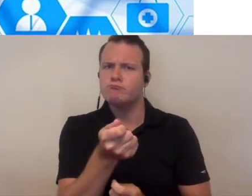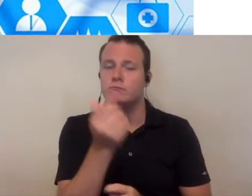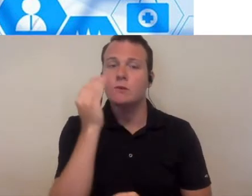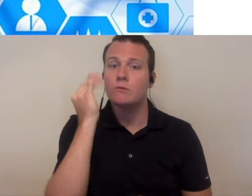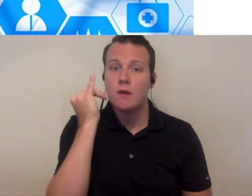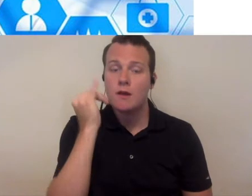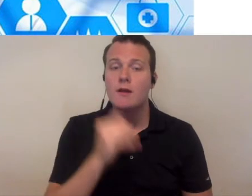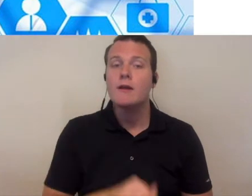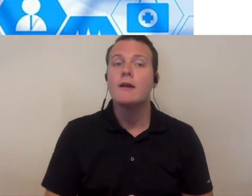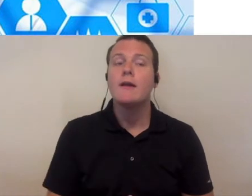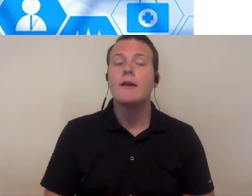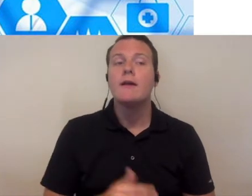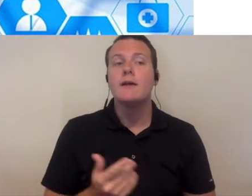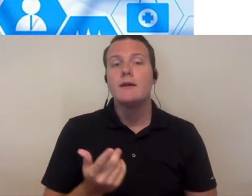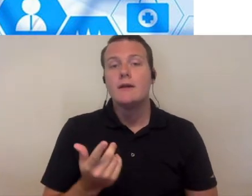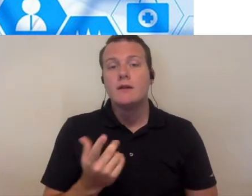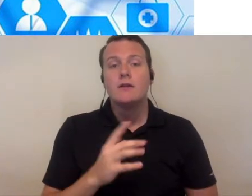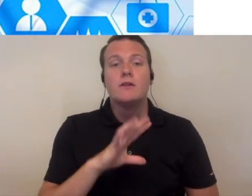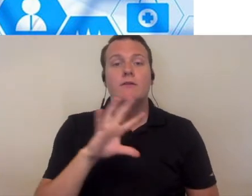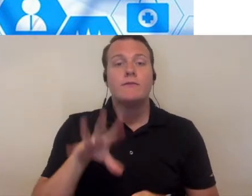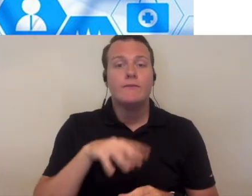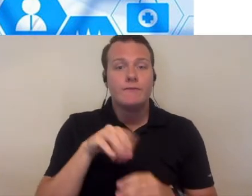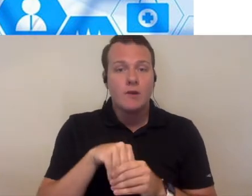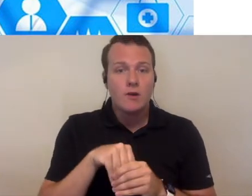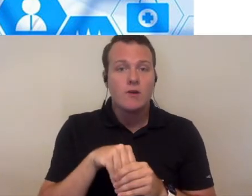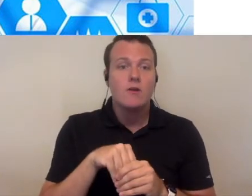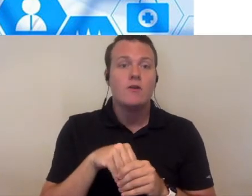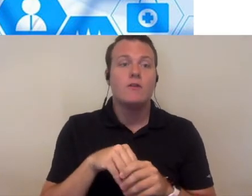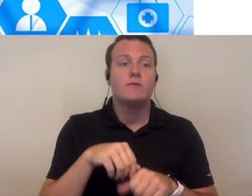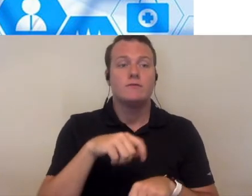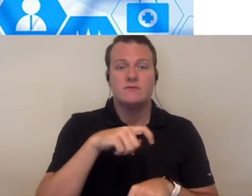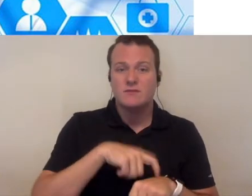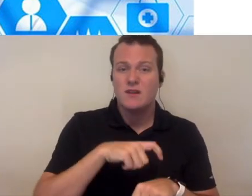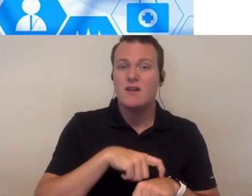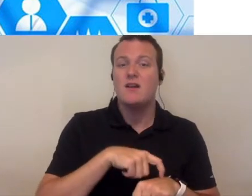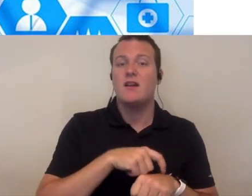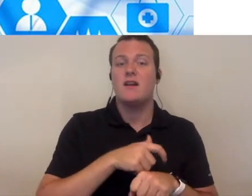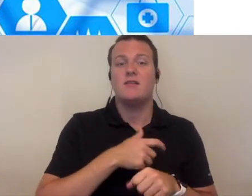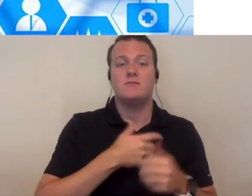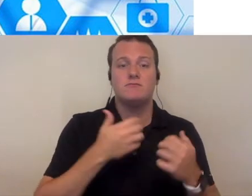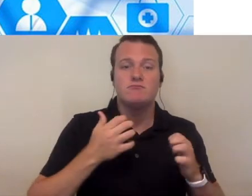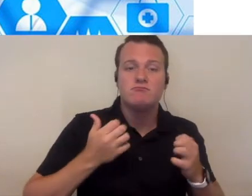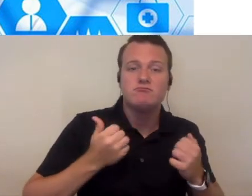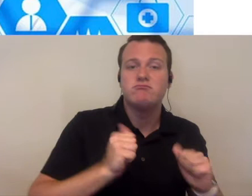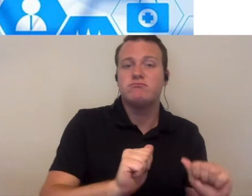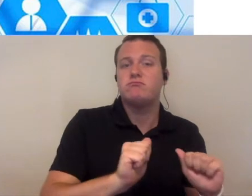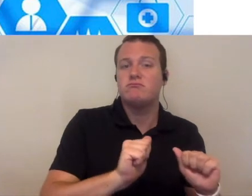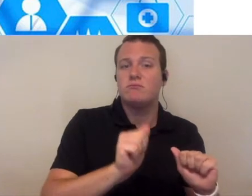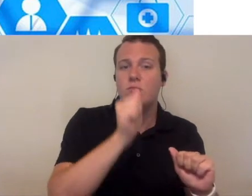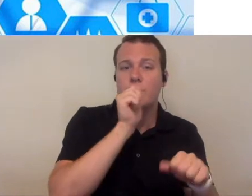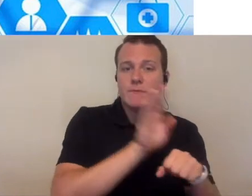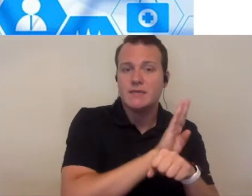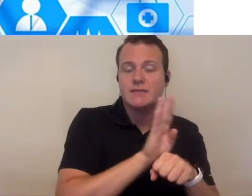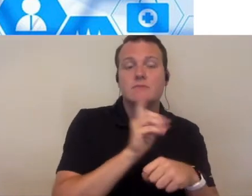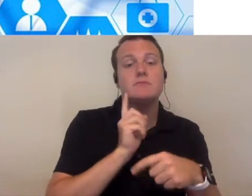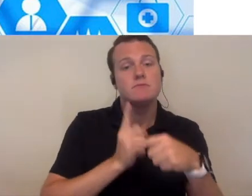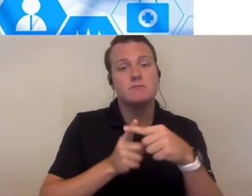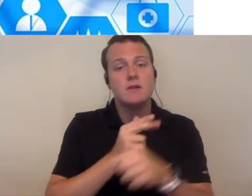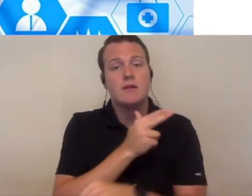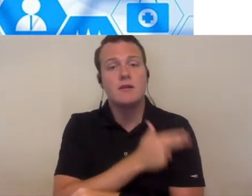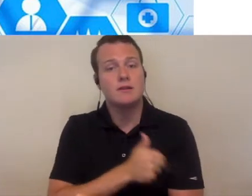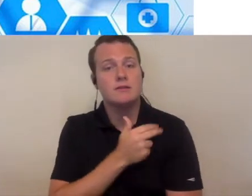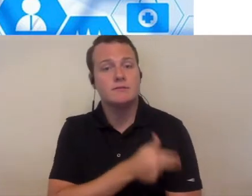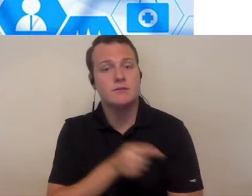because it will not only encompass a great deal of time and effort in private practice, but also if you're in a hospital